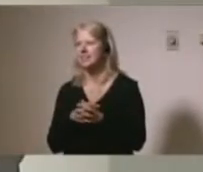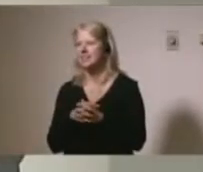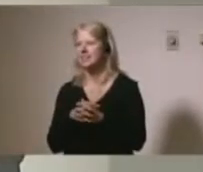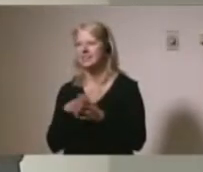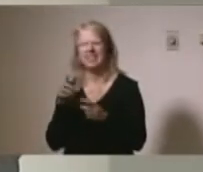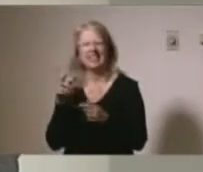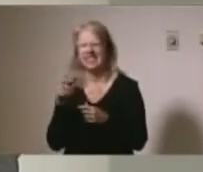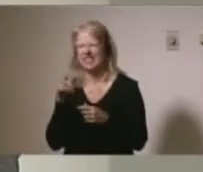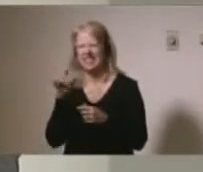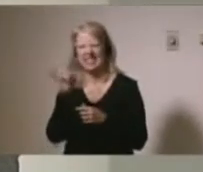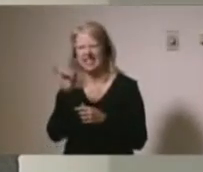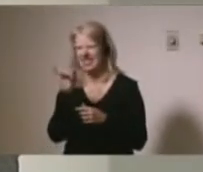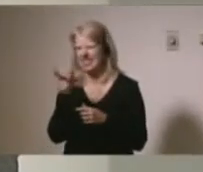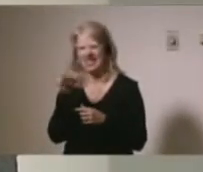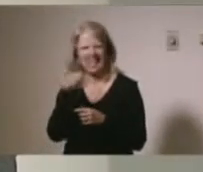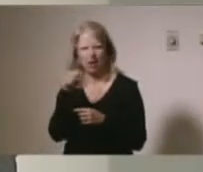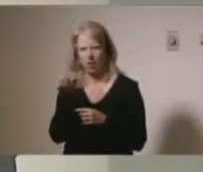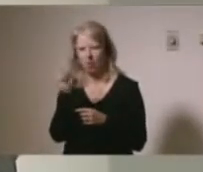nah.